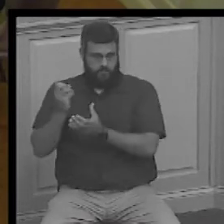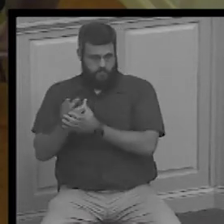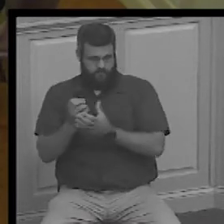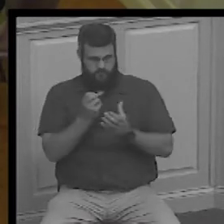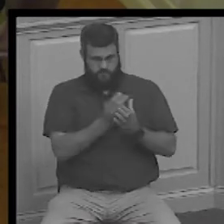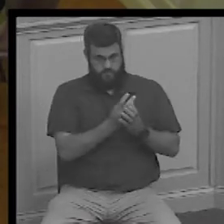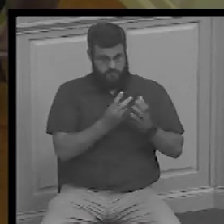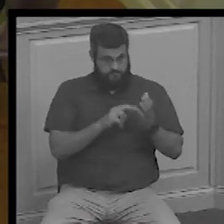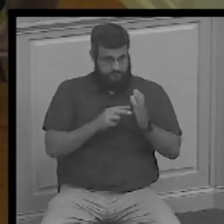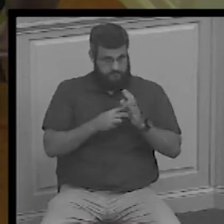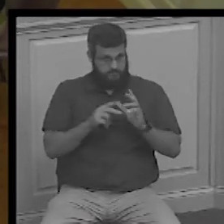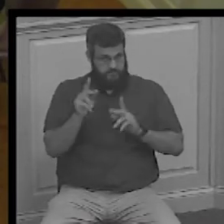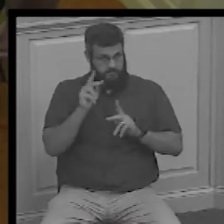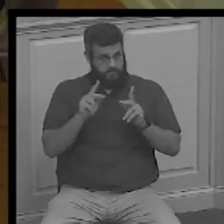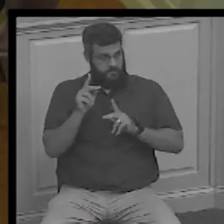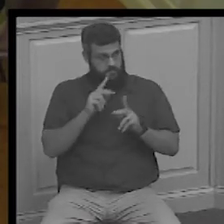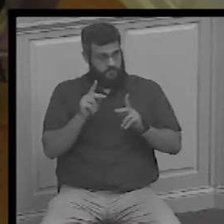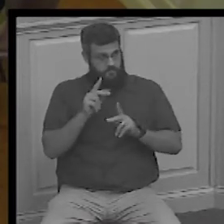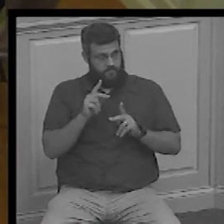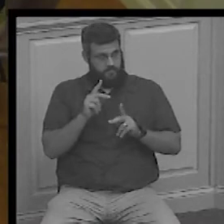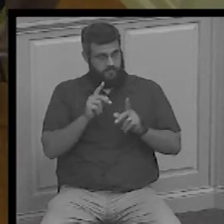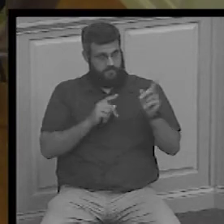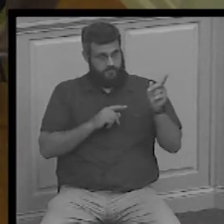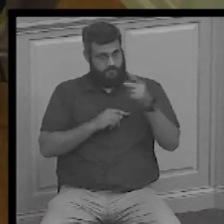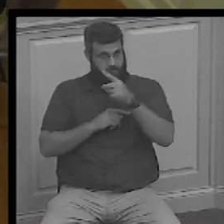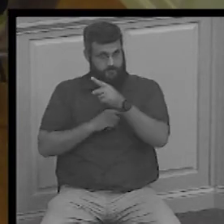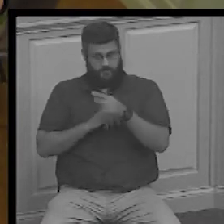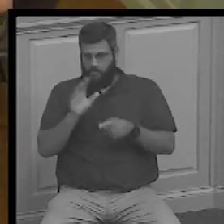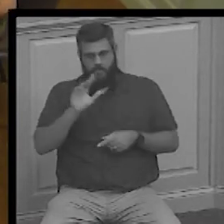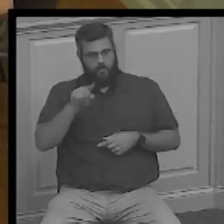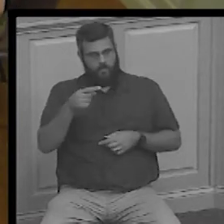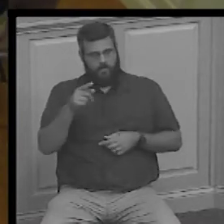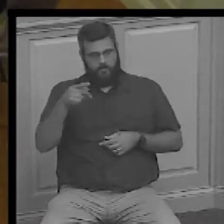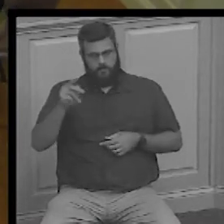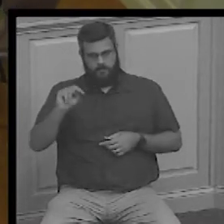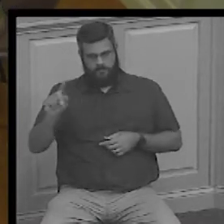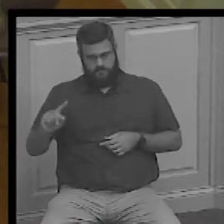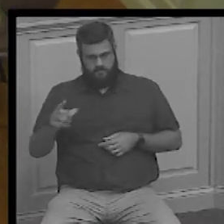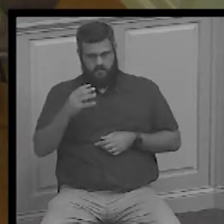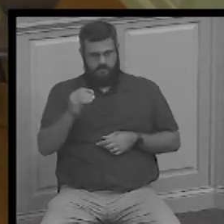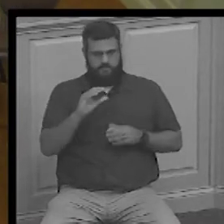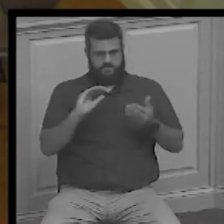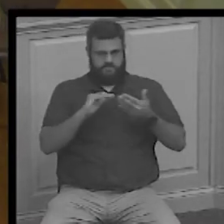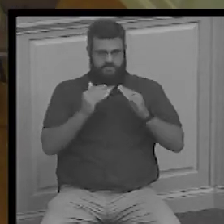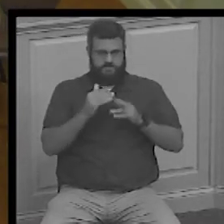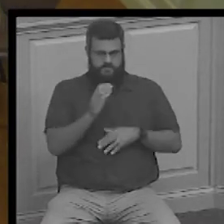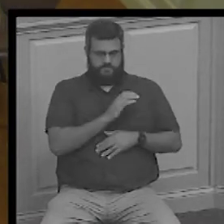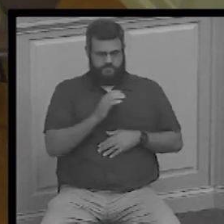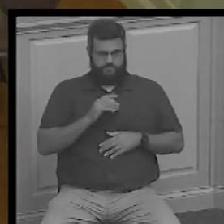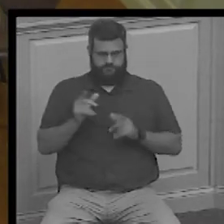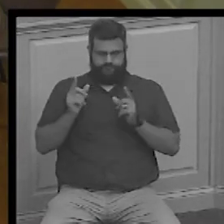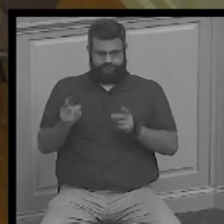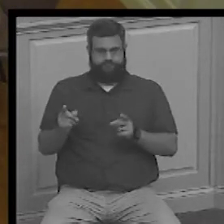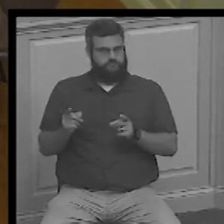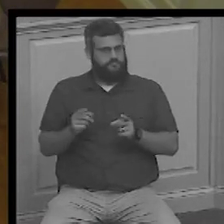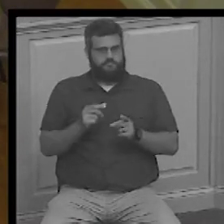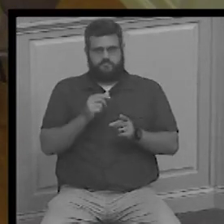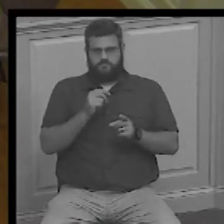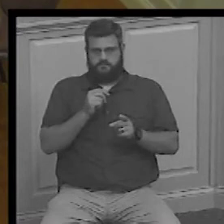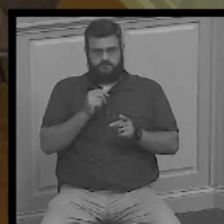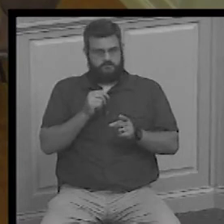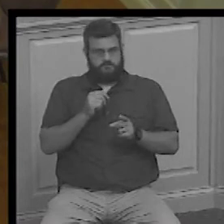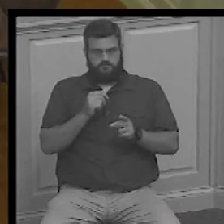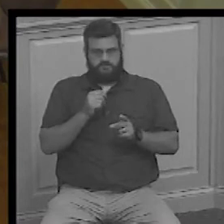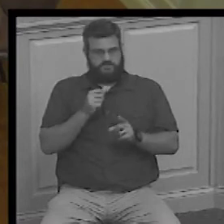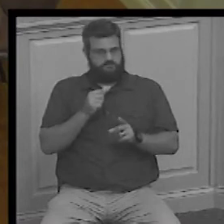you're talking about the guys up the street as well as us? No, just planning and zoning and the city commission, Oh, just us? because these don't impact anything but the